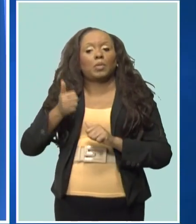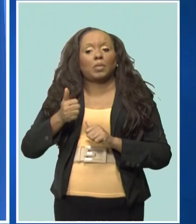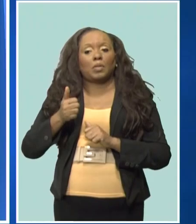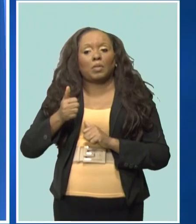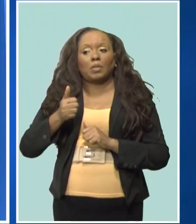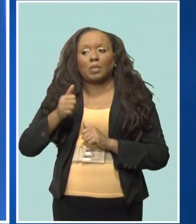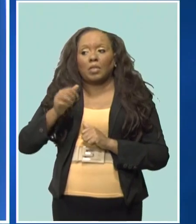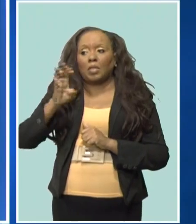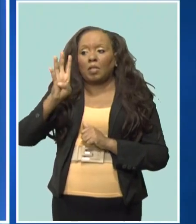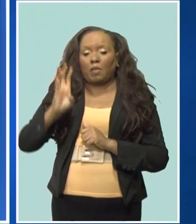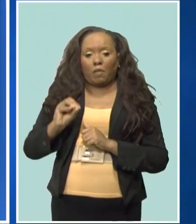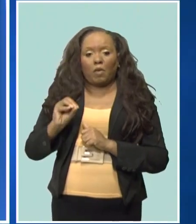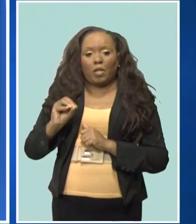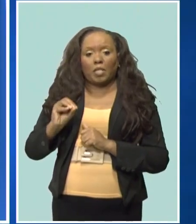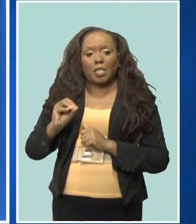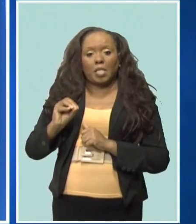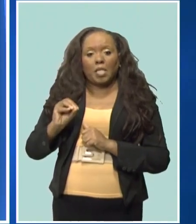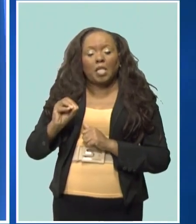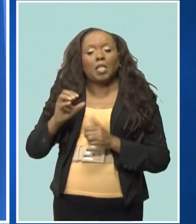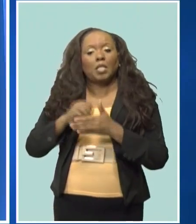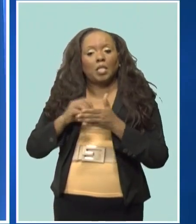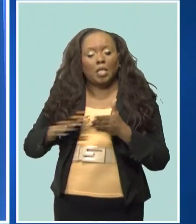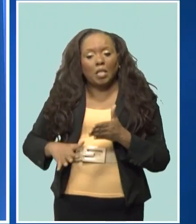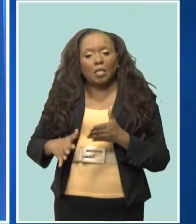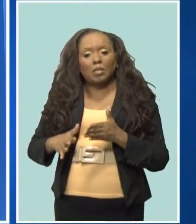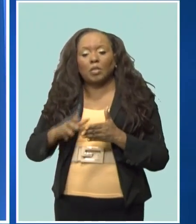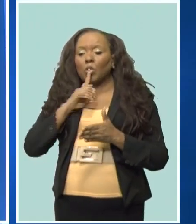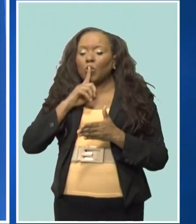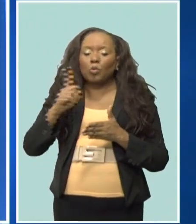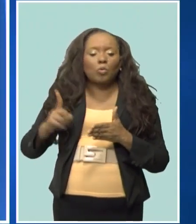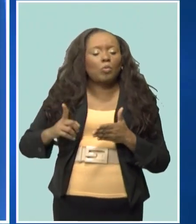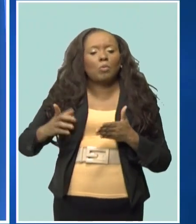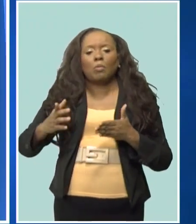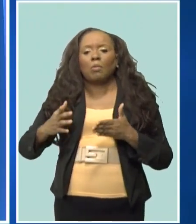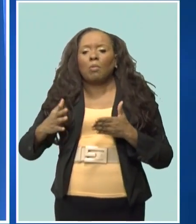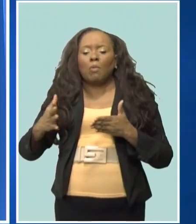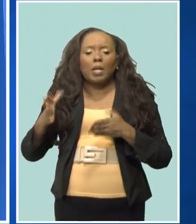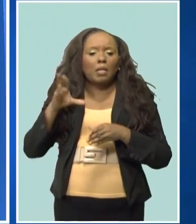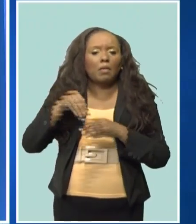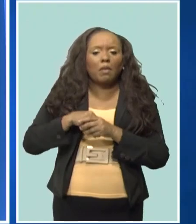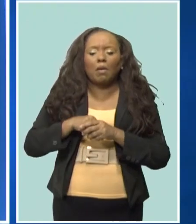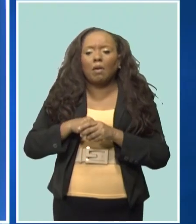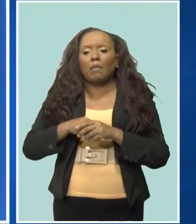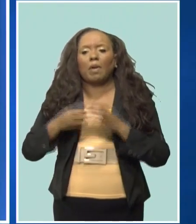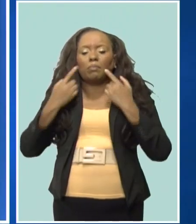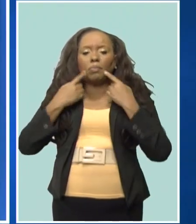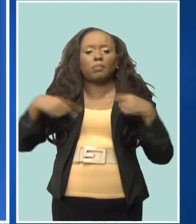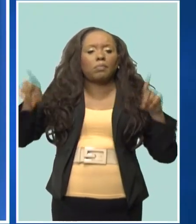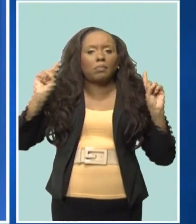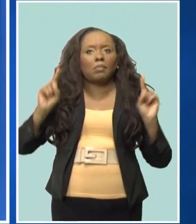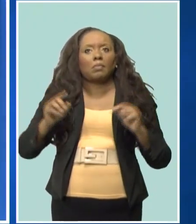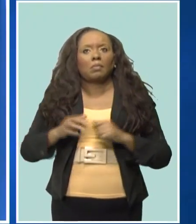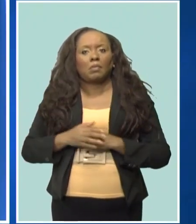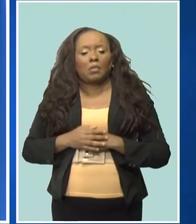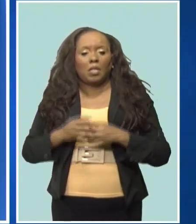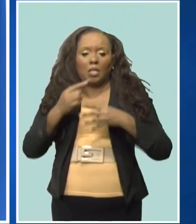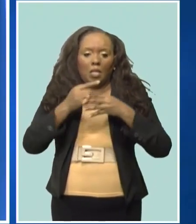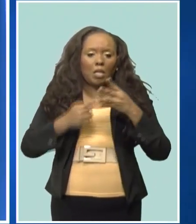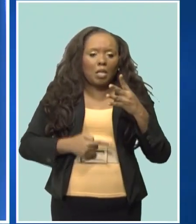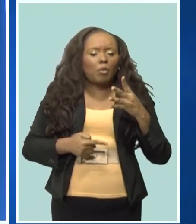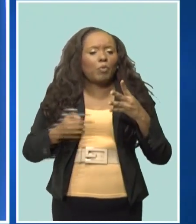have obtained first-class honors bachelor's degrees. No pressure, Rakaya, Scott, Shania, and